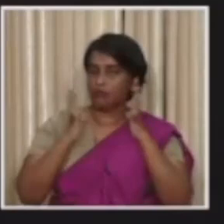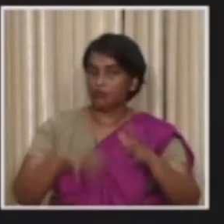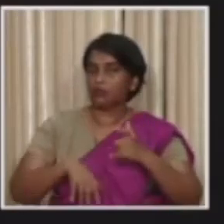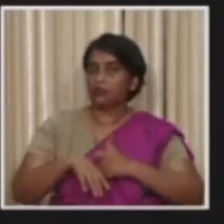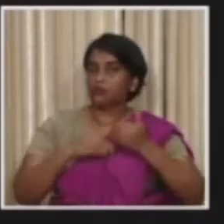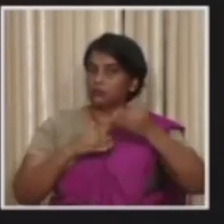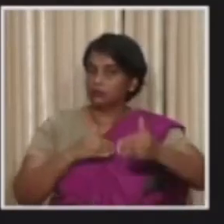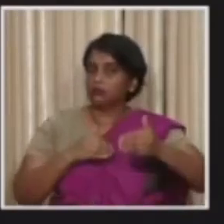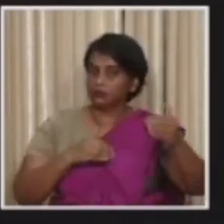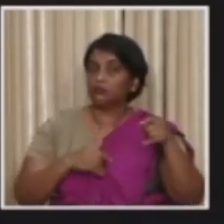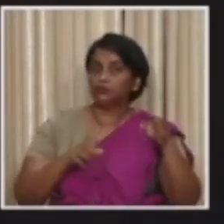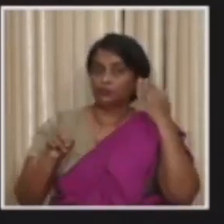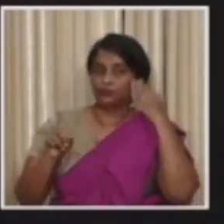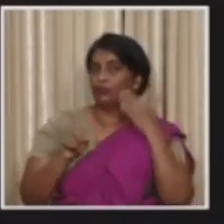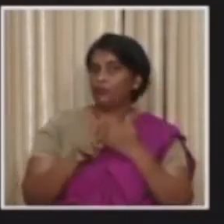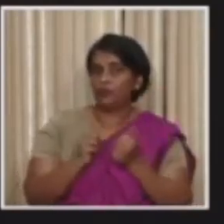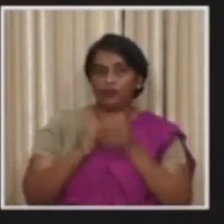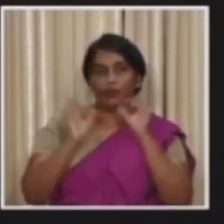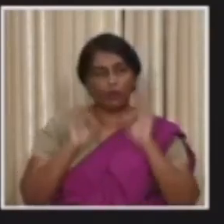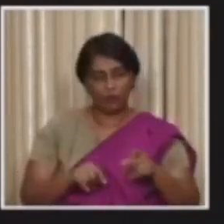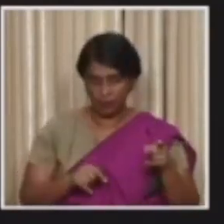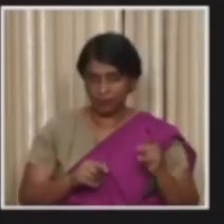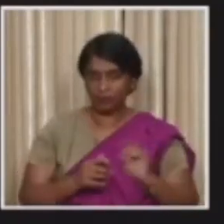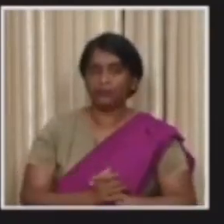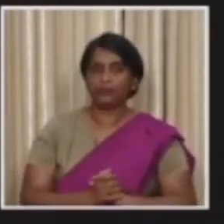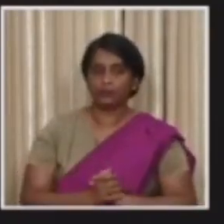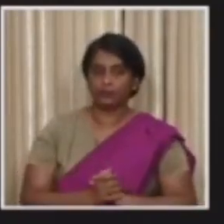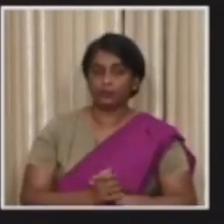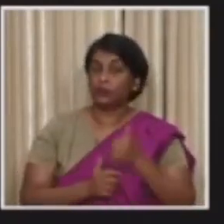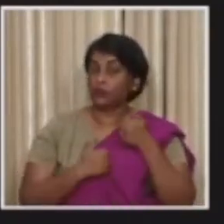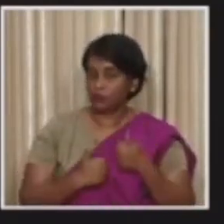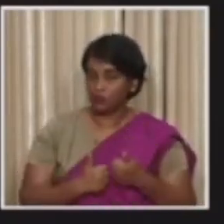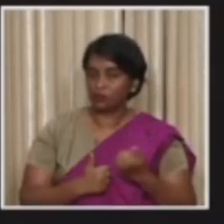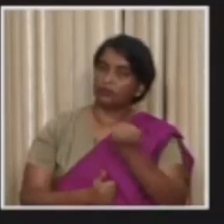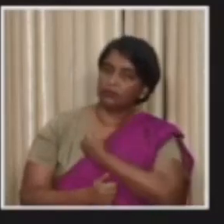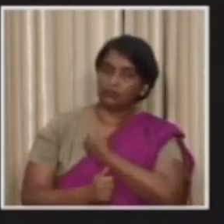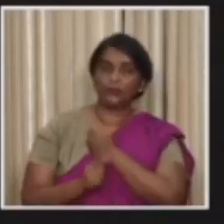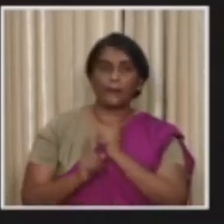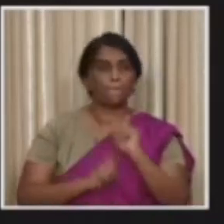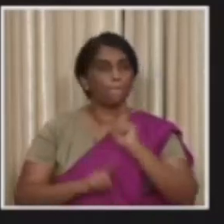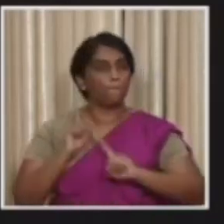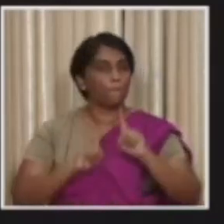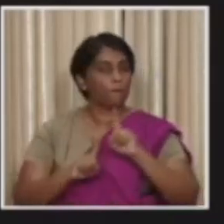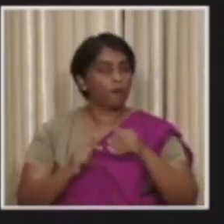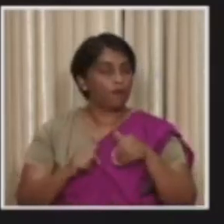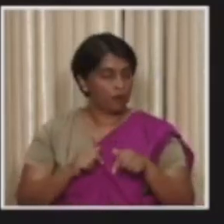a dedicated government, the dedicated parliament committee, look into